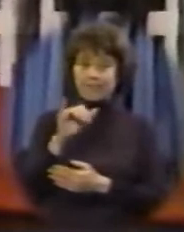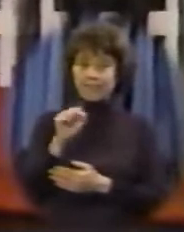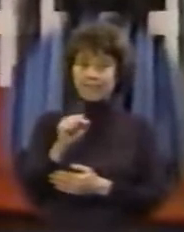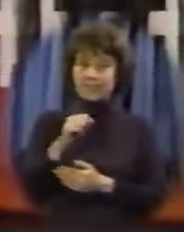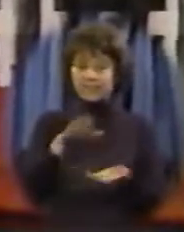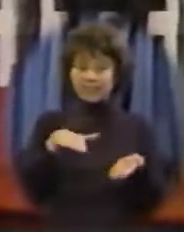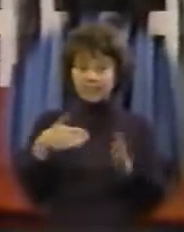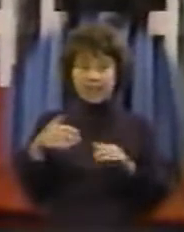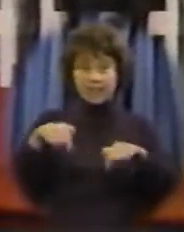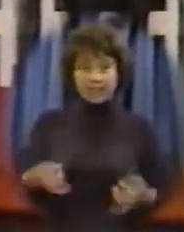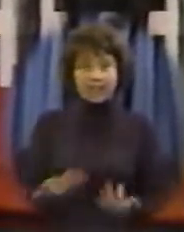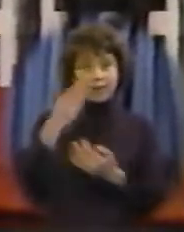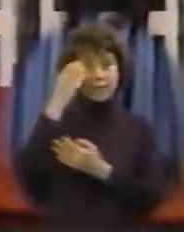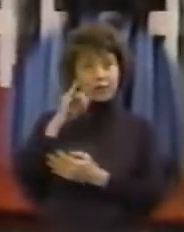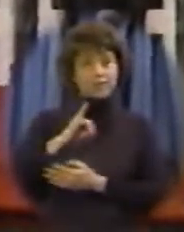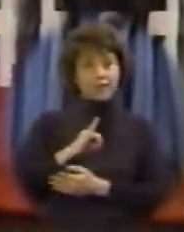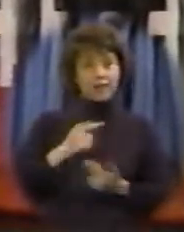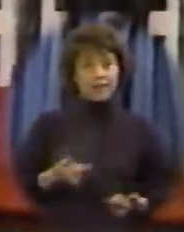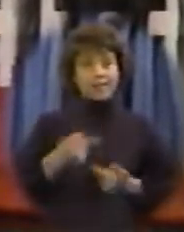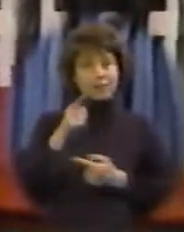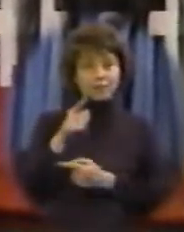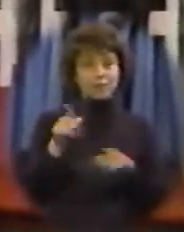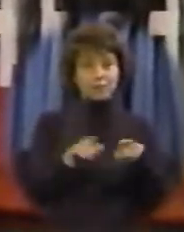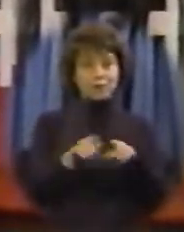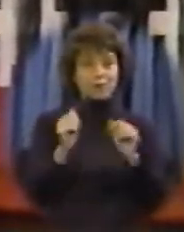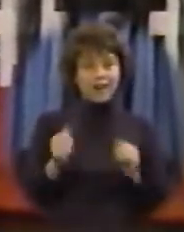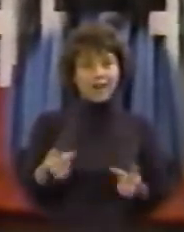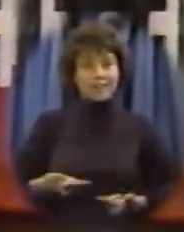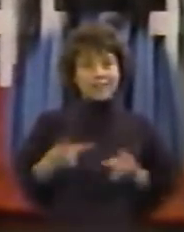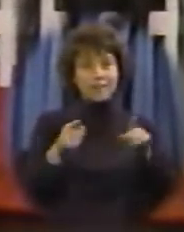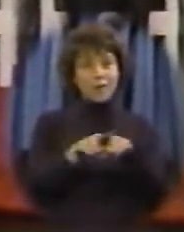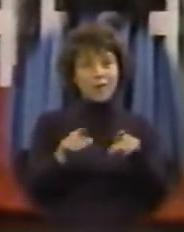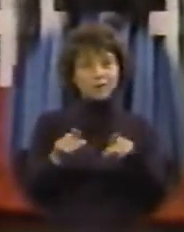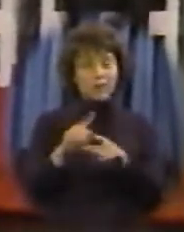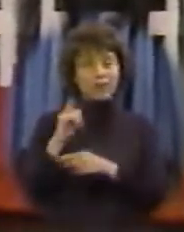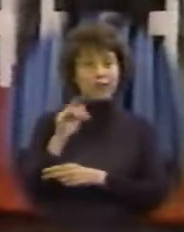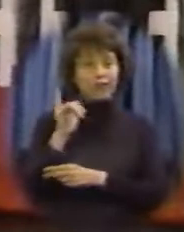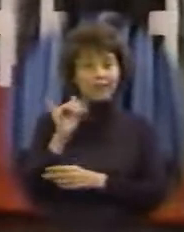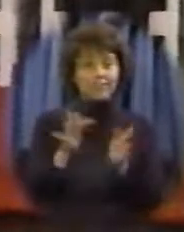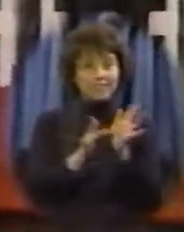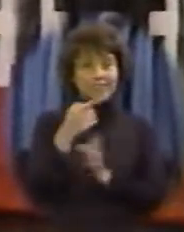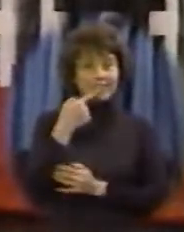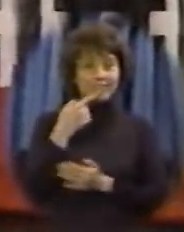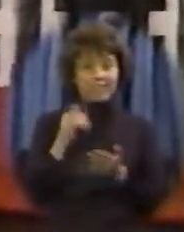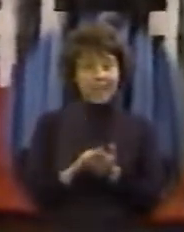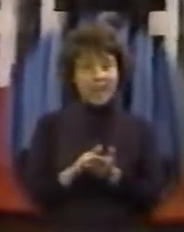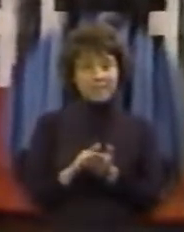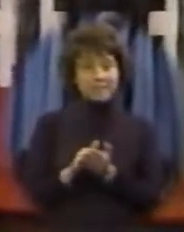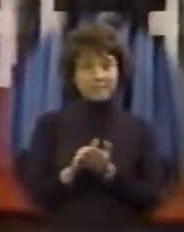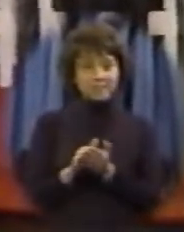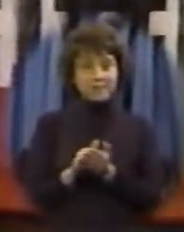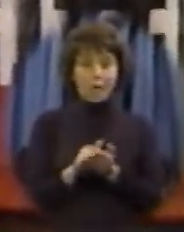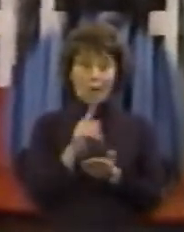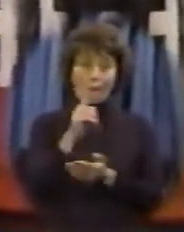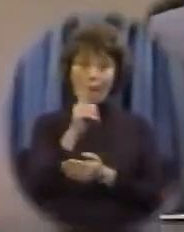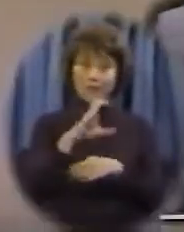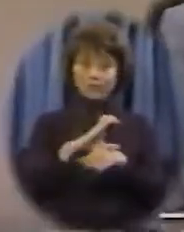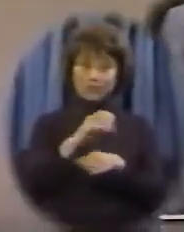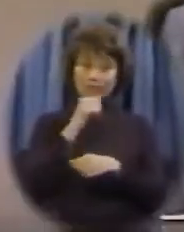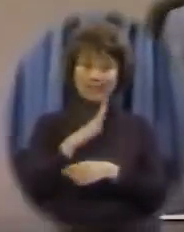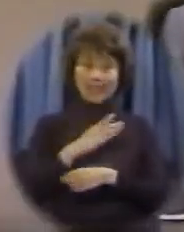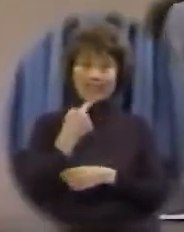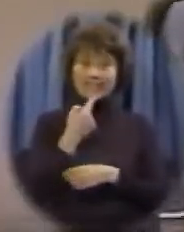hell. And because I live, you too shall live also. Friend of mine said, you can't go to heaven without going in our church. St. Peter's got the keys. I said, let him keep